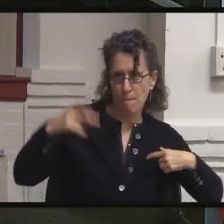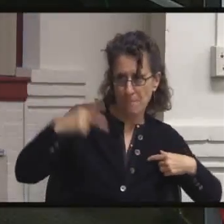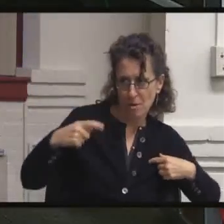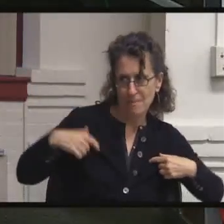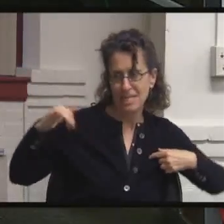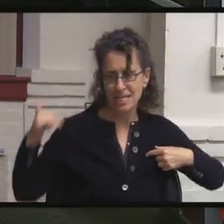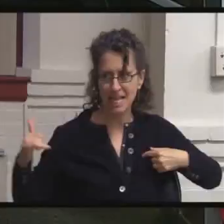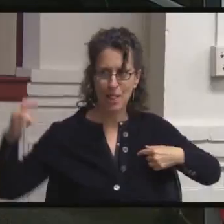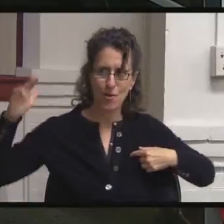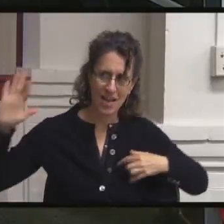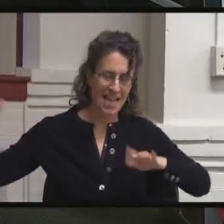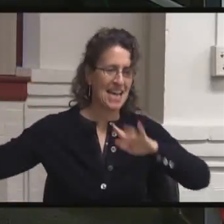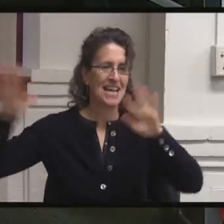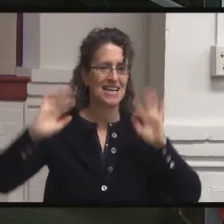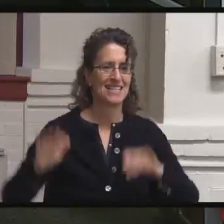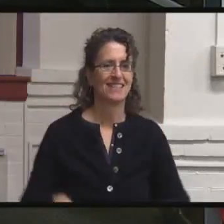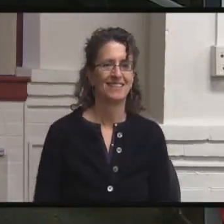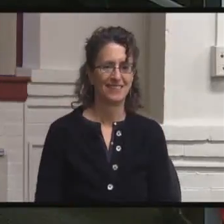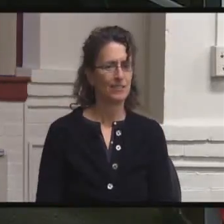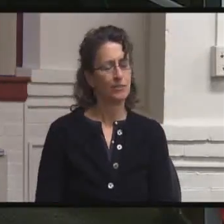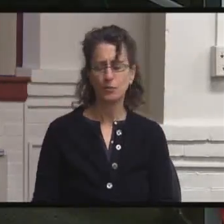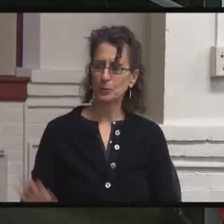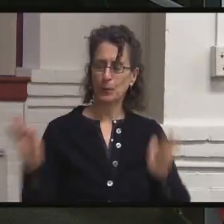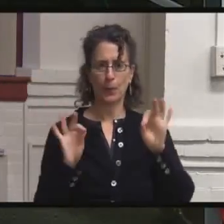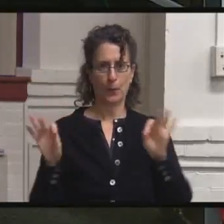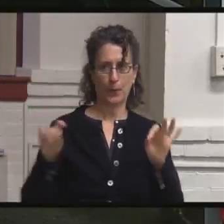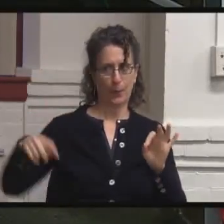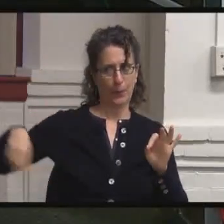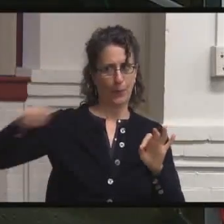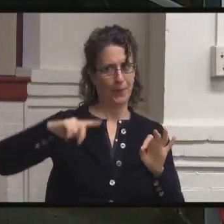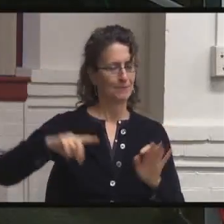All right. Not of fashion.